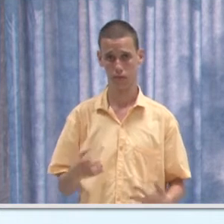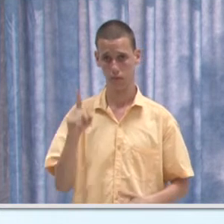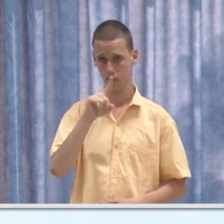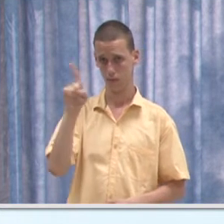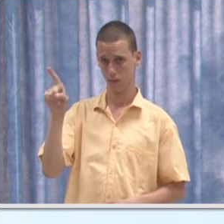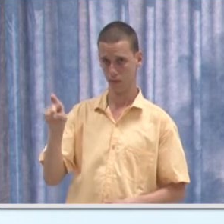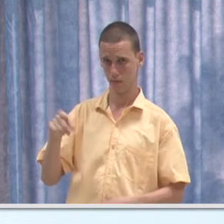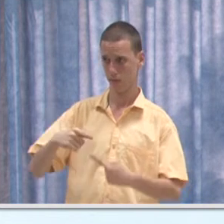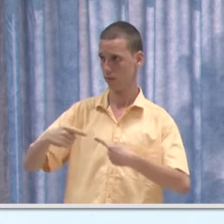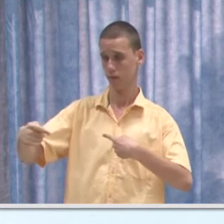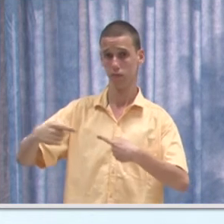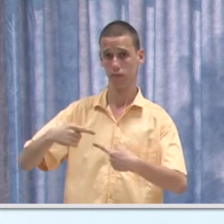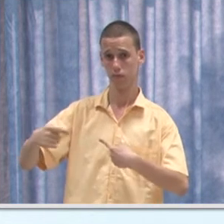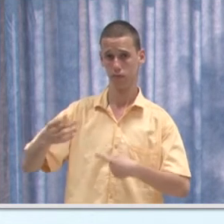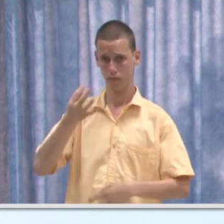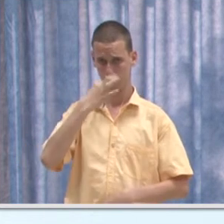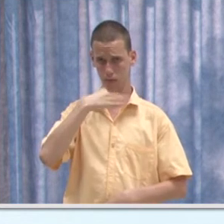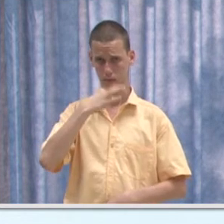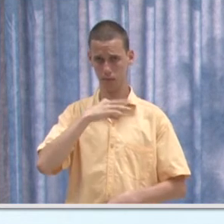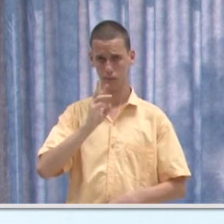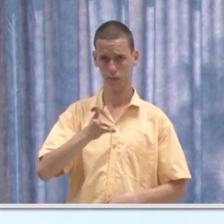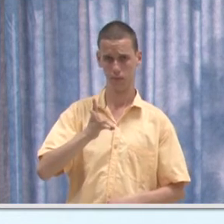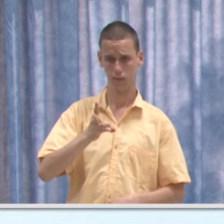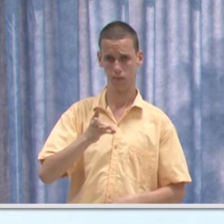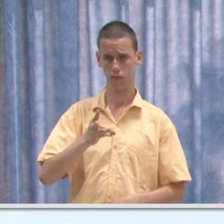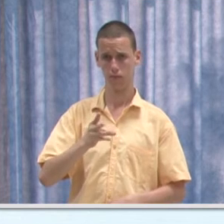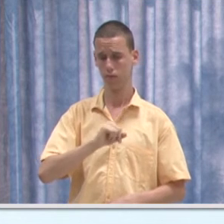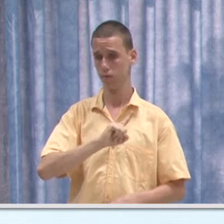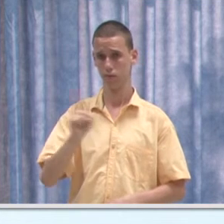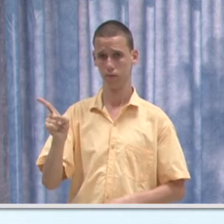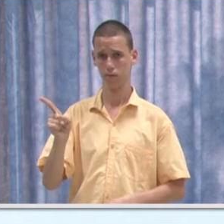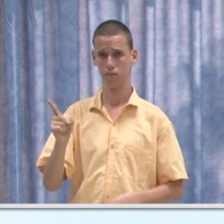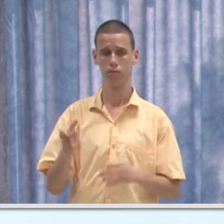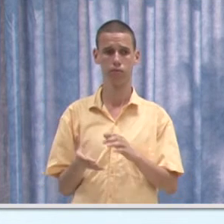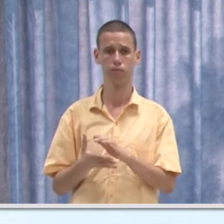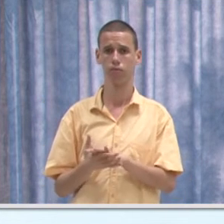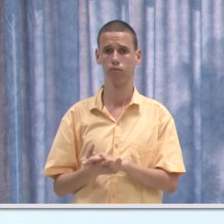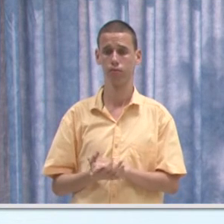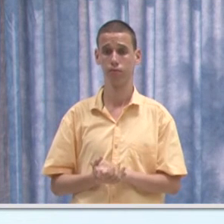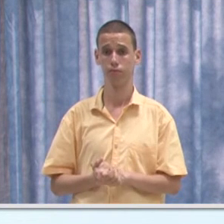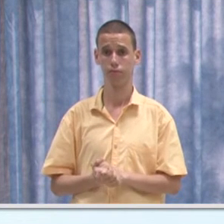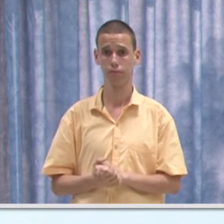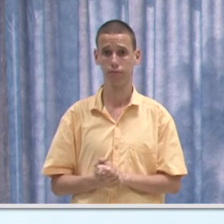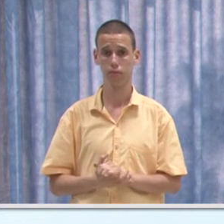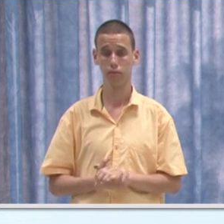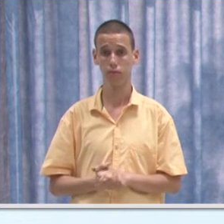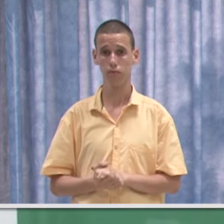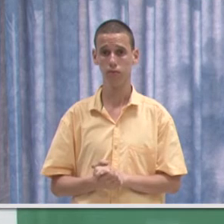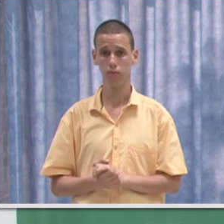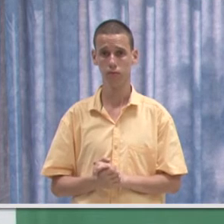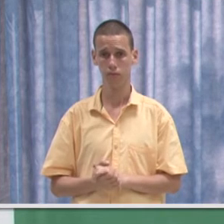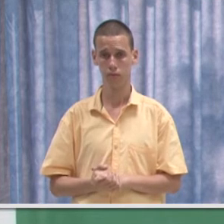COVID-19. Yeah. You know, like I said before, you never take a prescribed